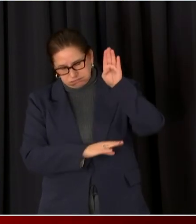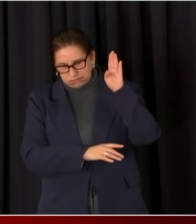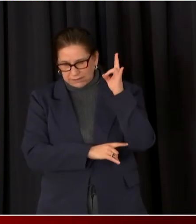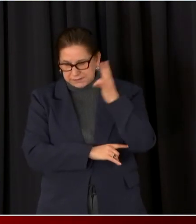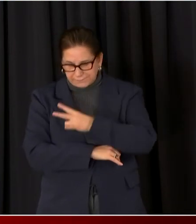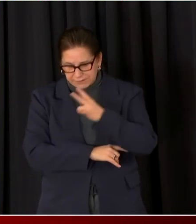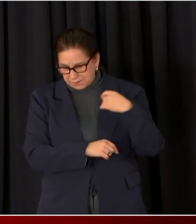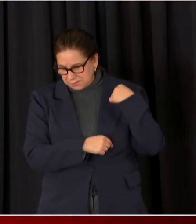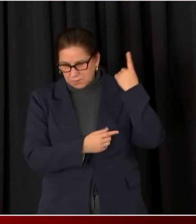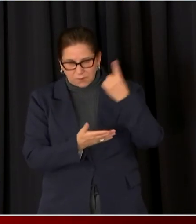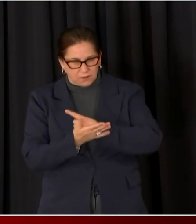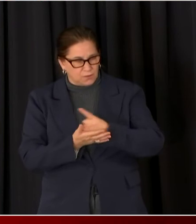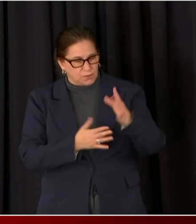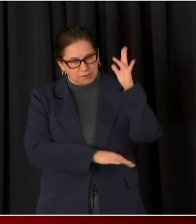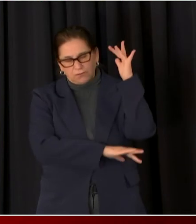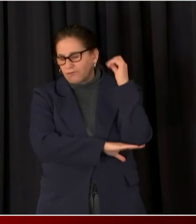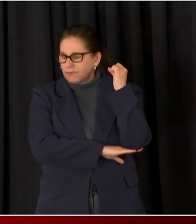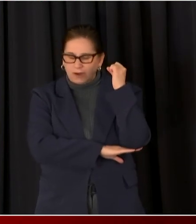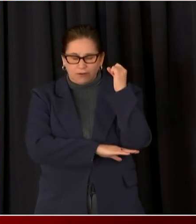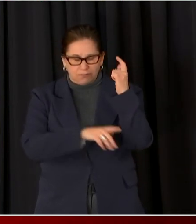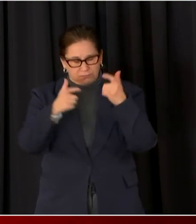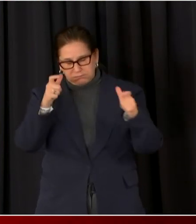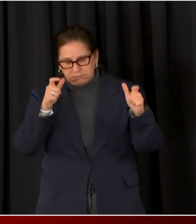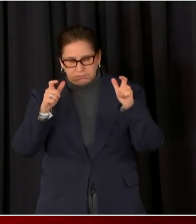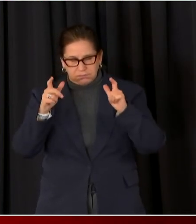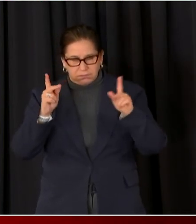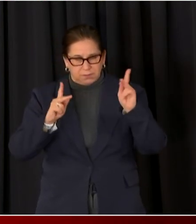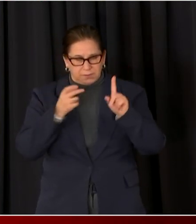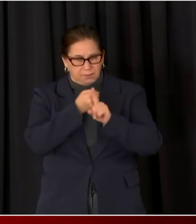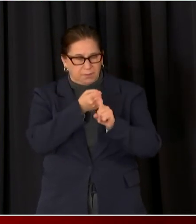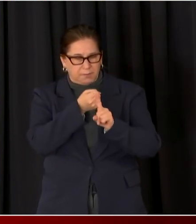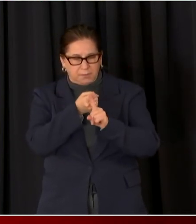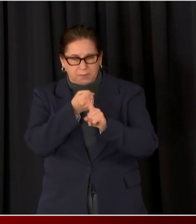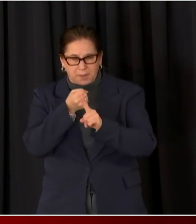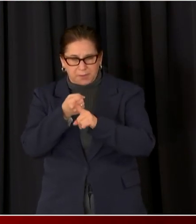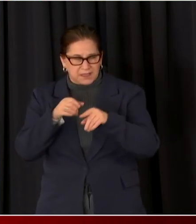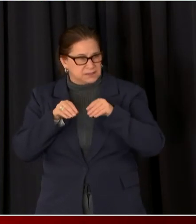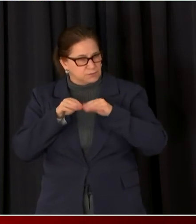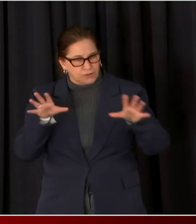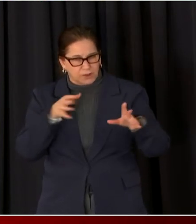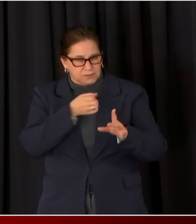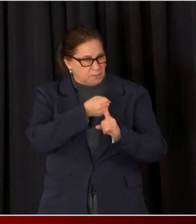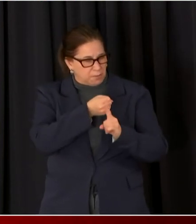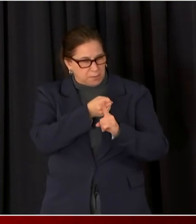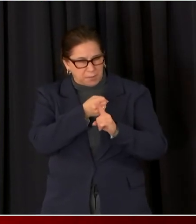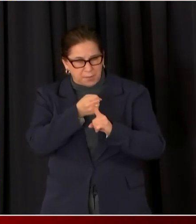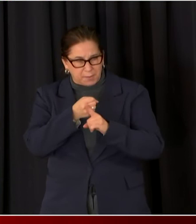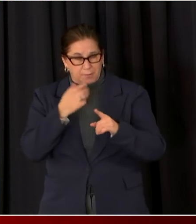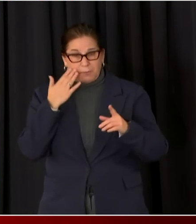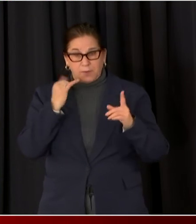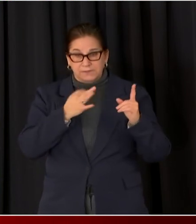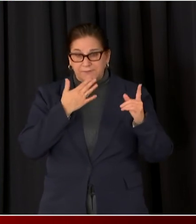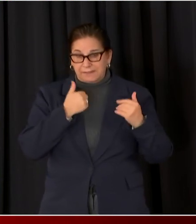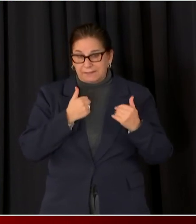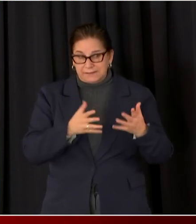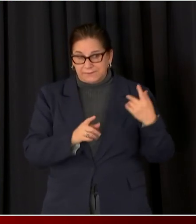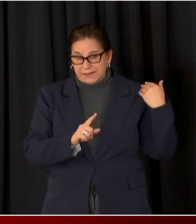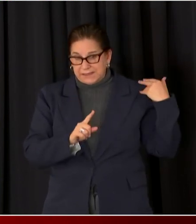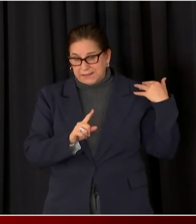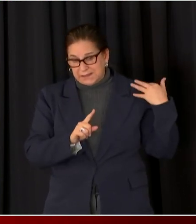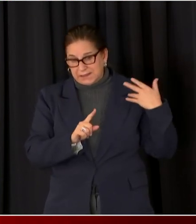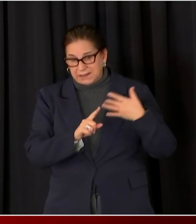spread. Is this surge related to Thanksgiving travel? I know you were bracing for a rise during this time period. Is this in